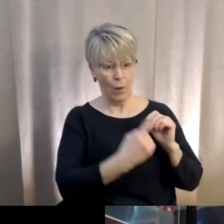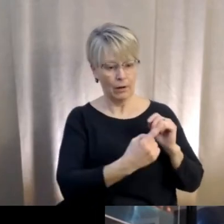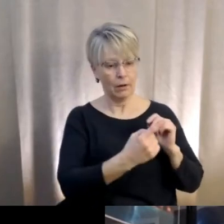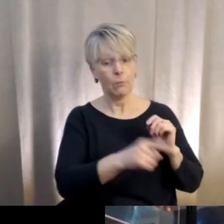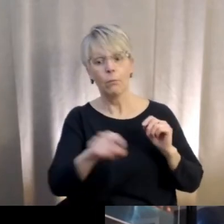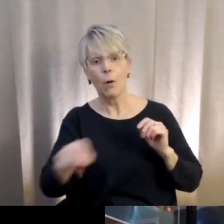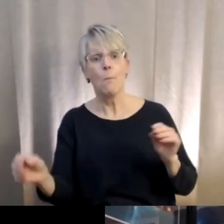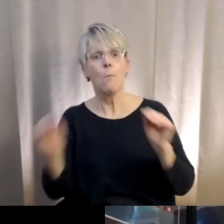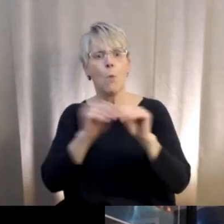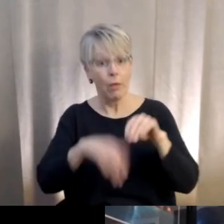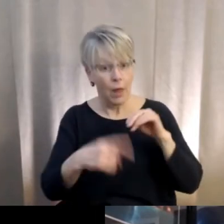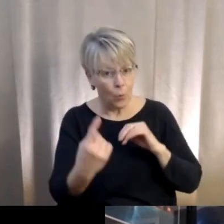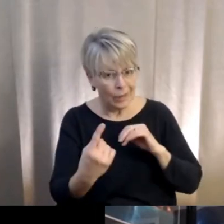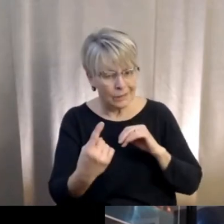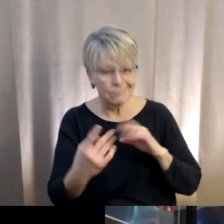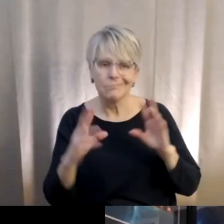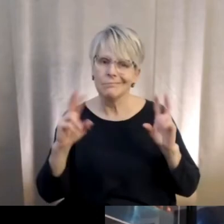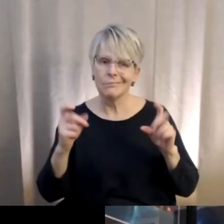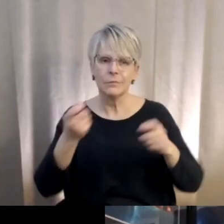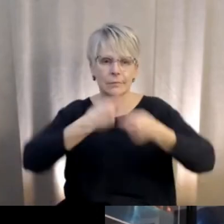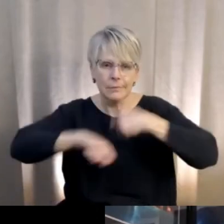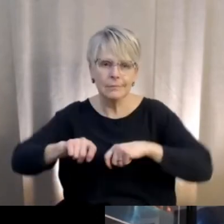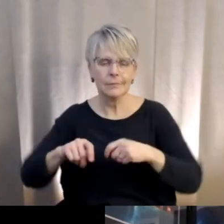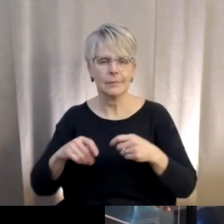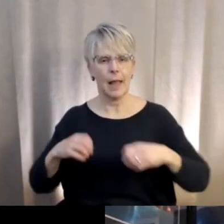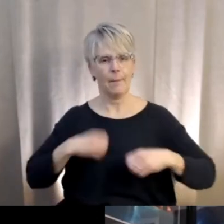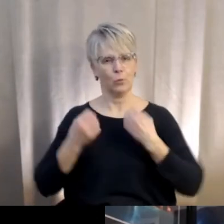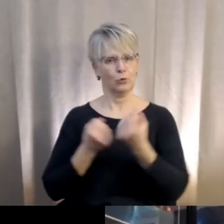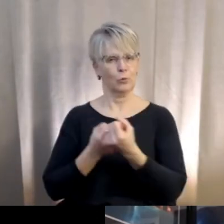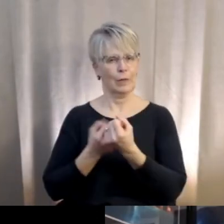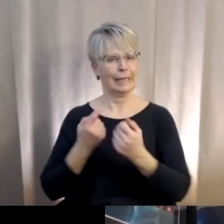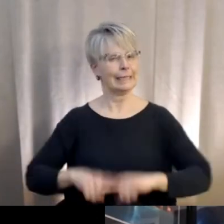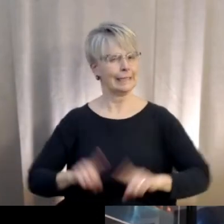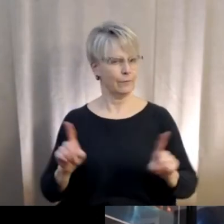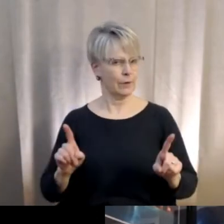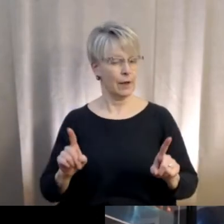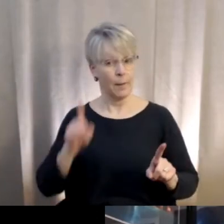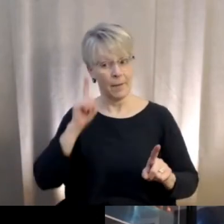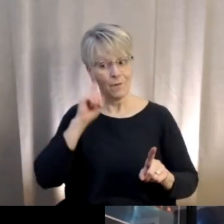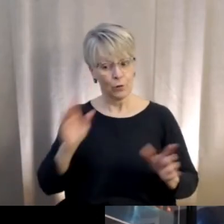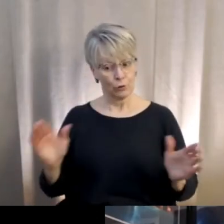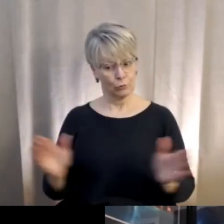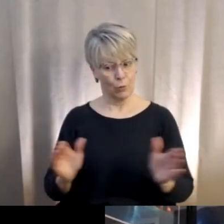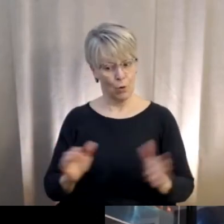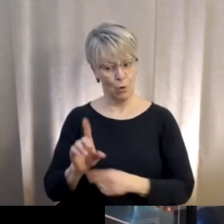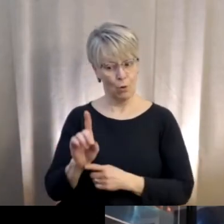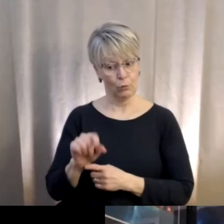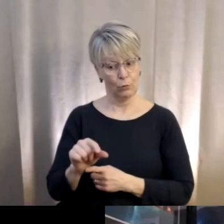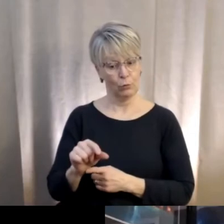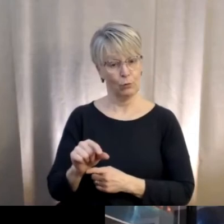them. But it's relative. Like, as far as small breed dogs go